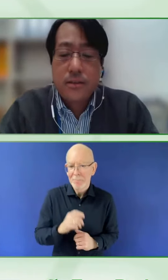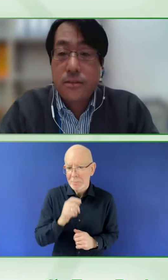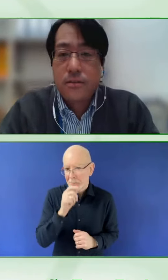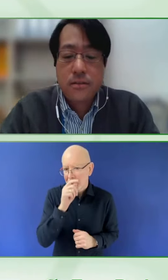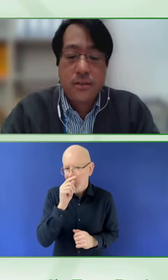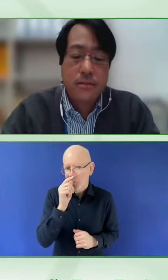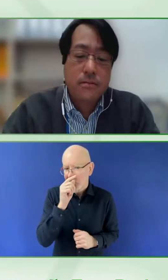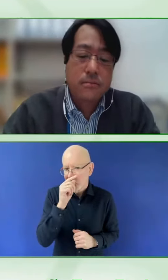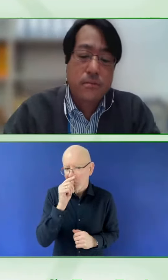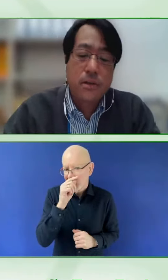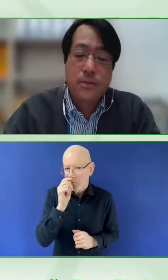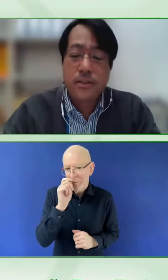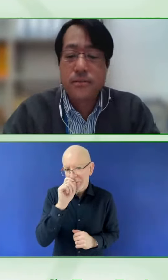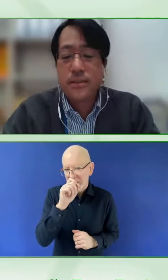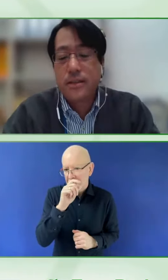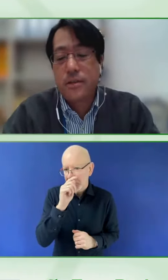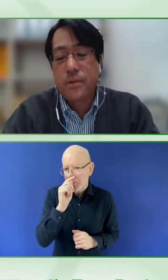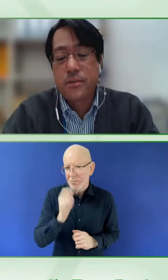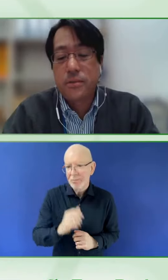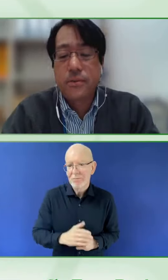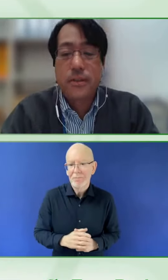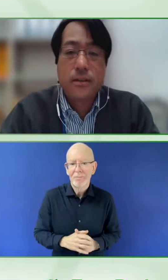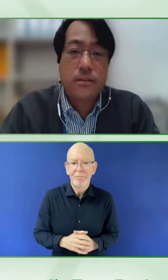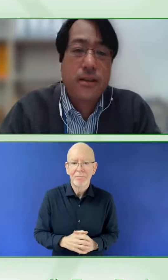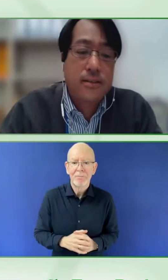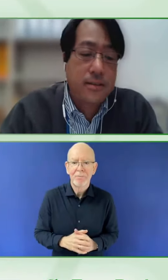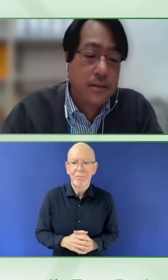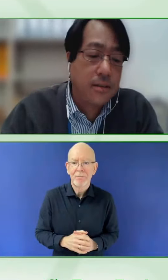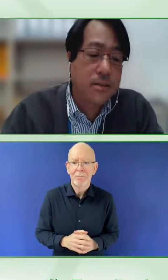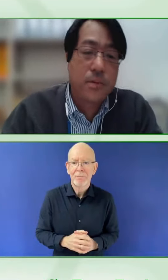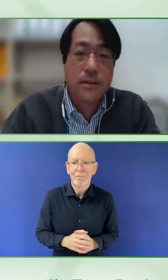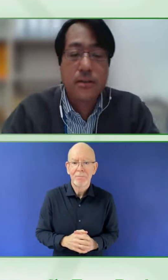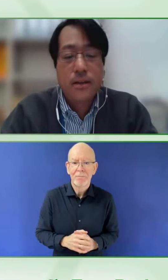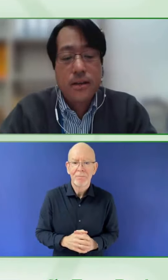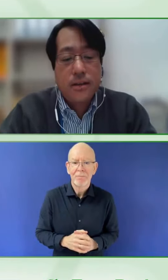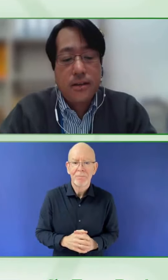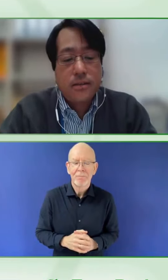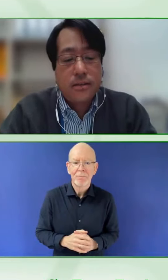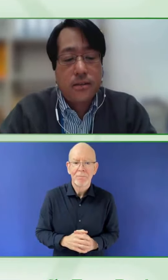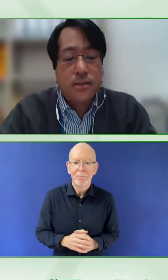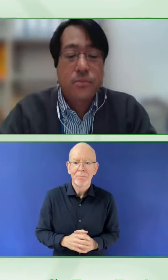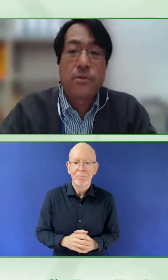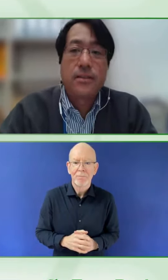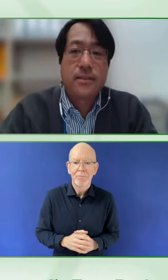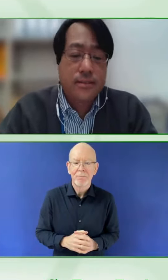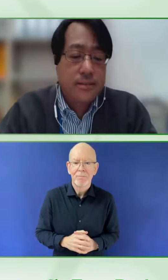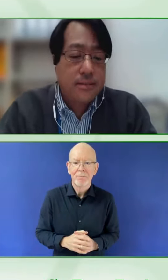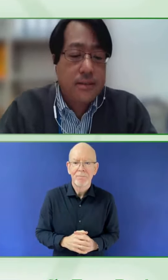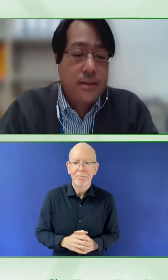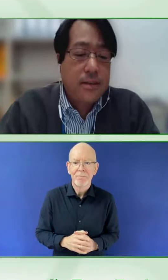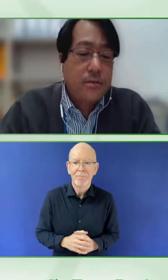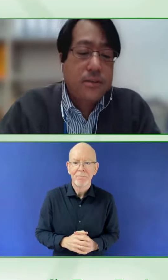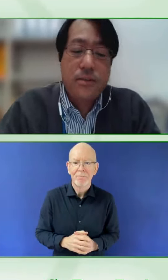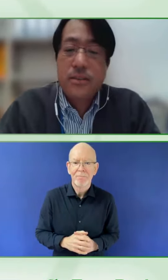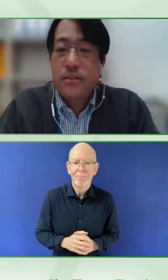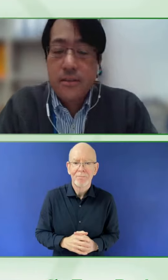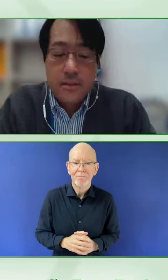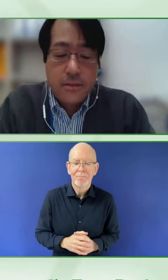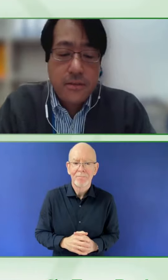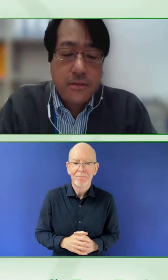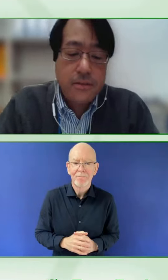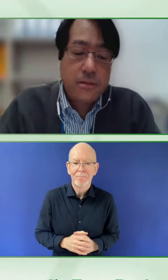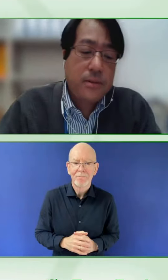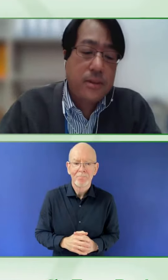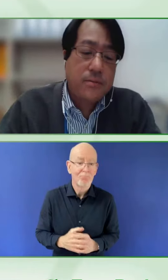online hackathon in collaboration with the Embassy of Israel in Japan and the Nippon Foundation. With